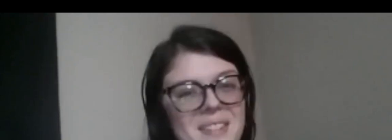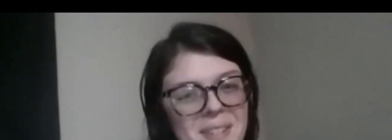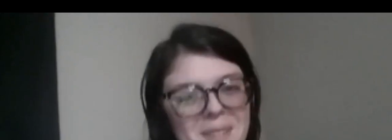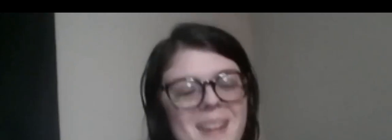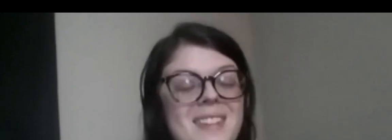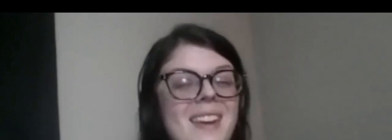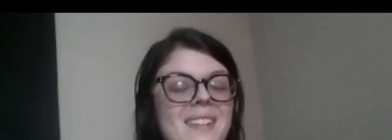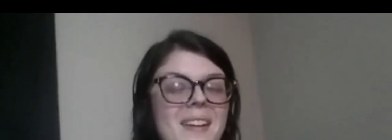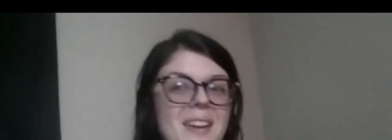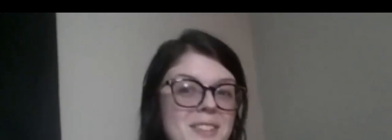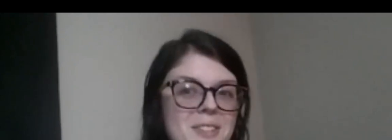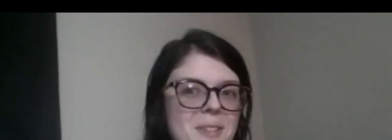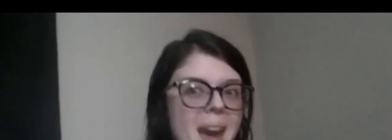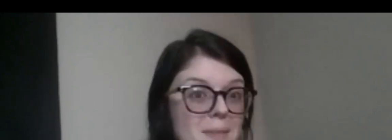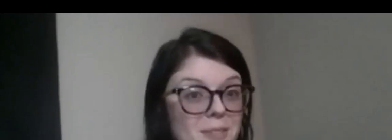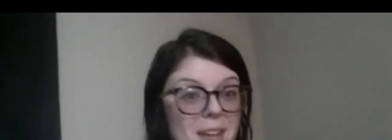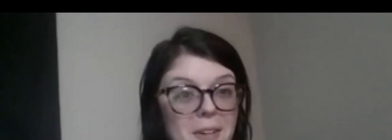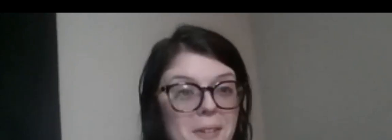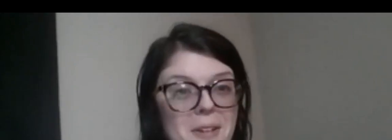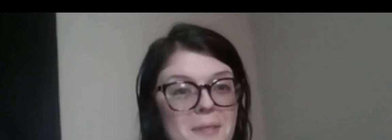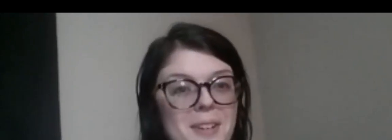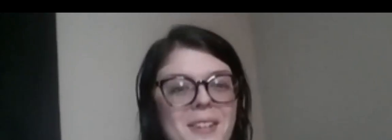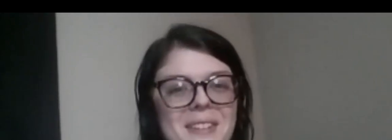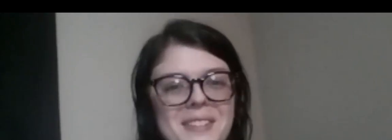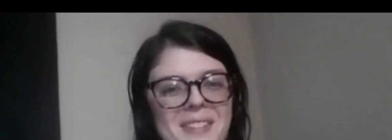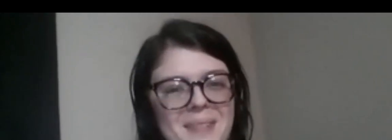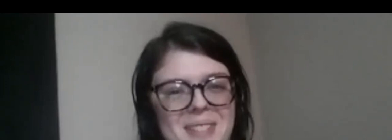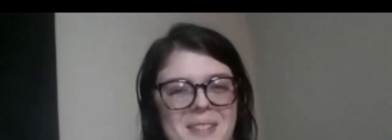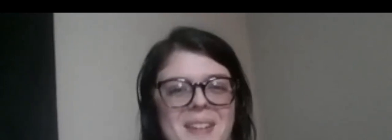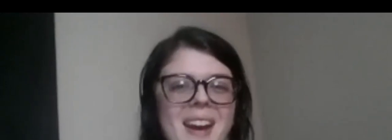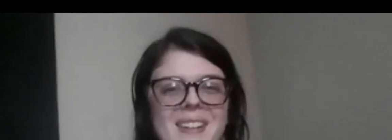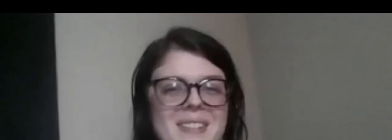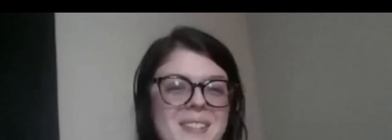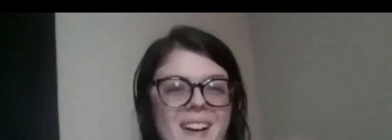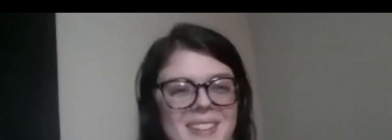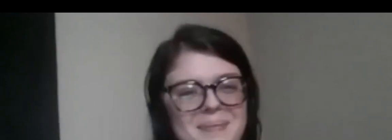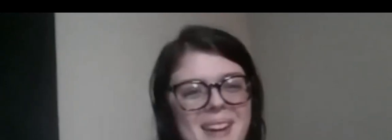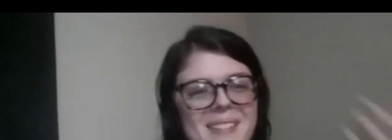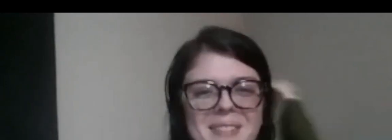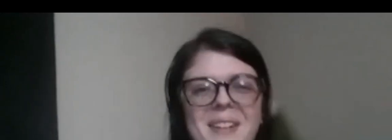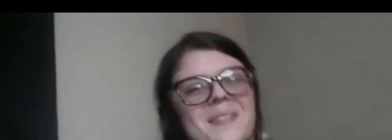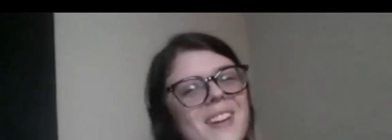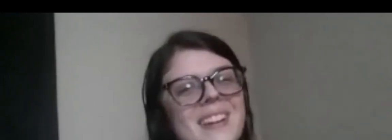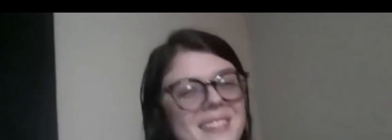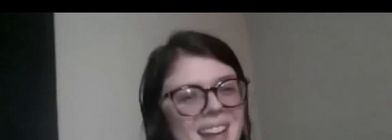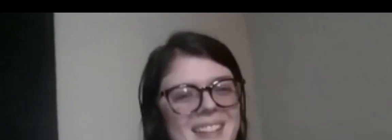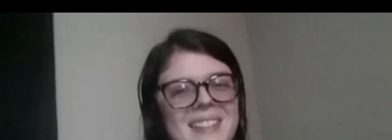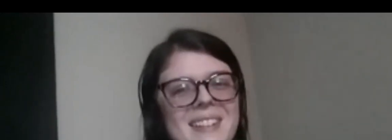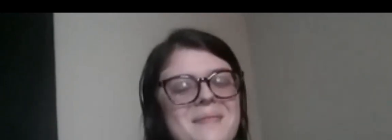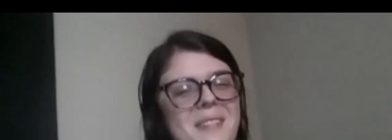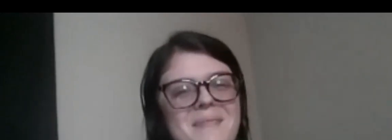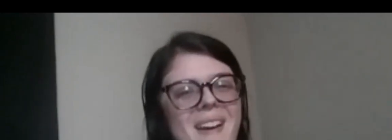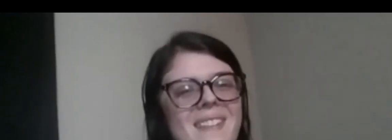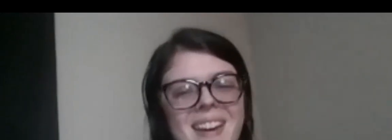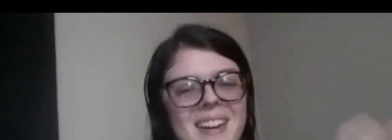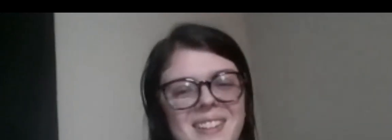Thank you so much. And it's true, I was fangirling over your Instagram too when I heard you were on this panel. So I'm very excited to learn